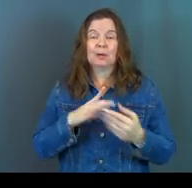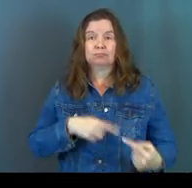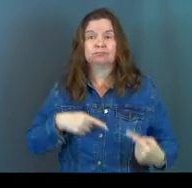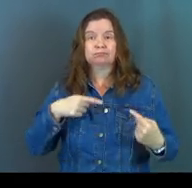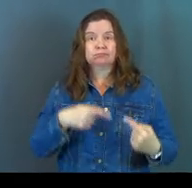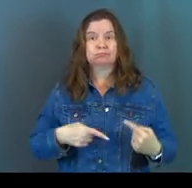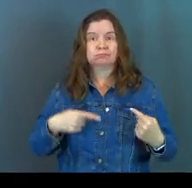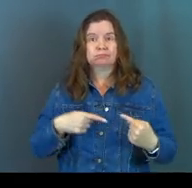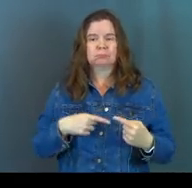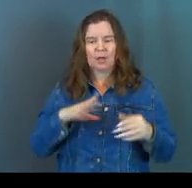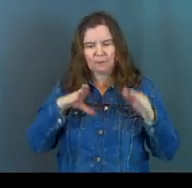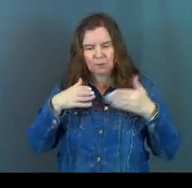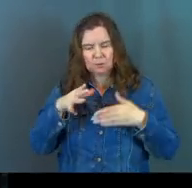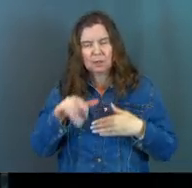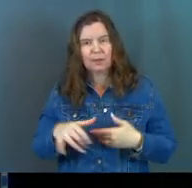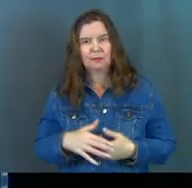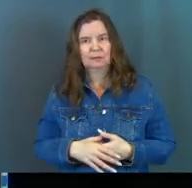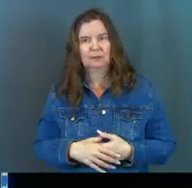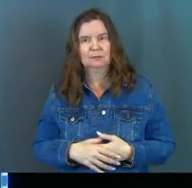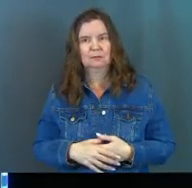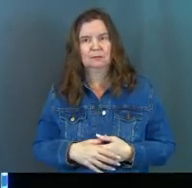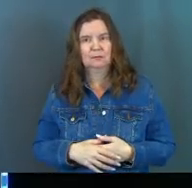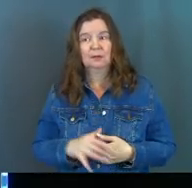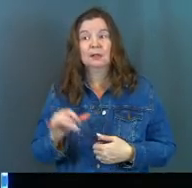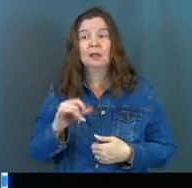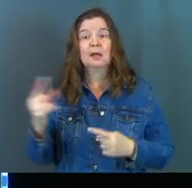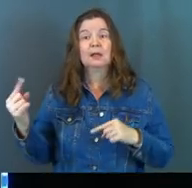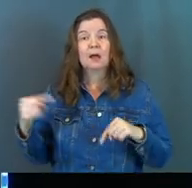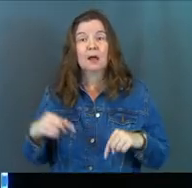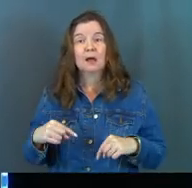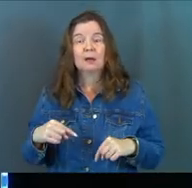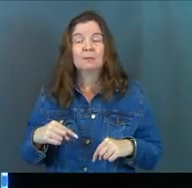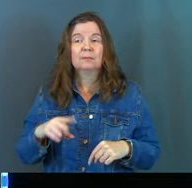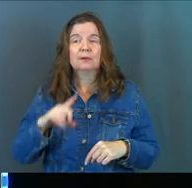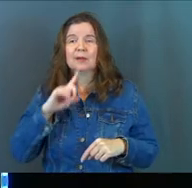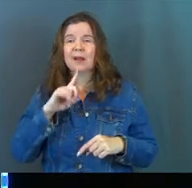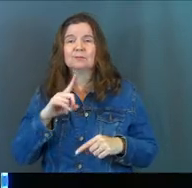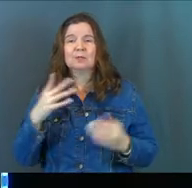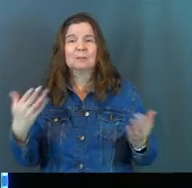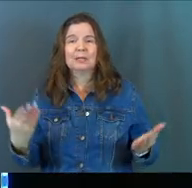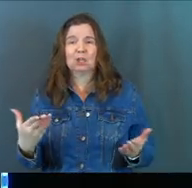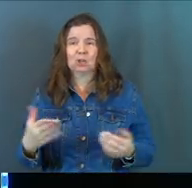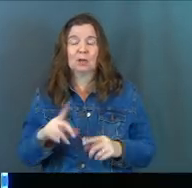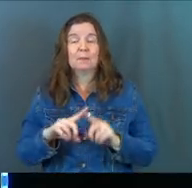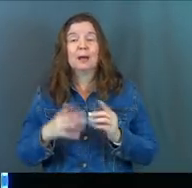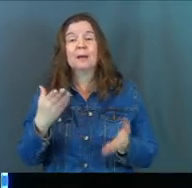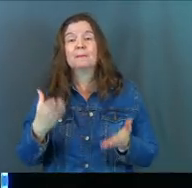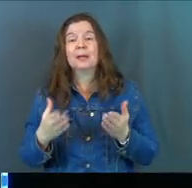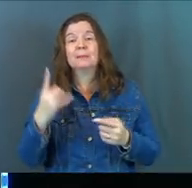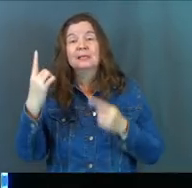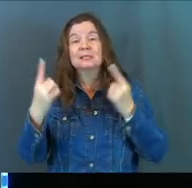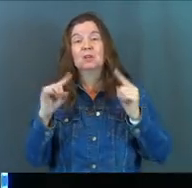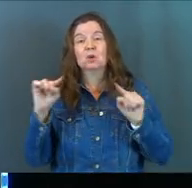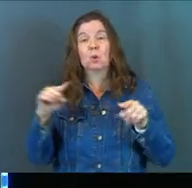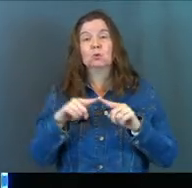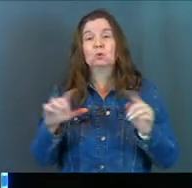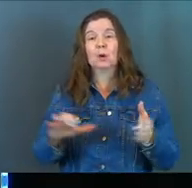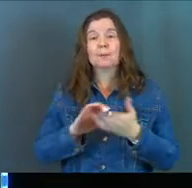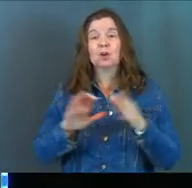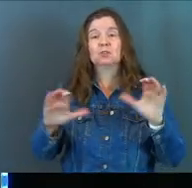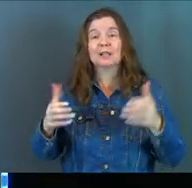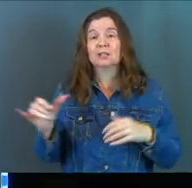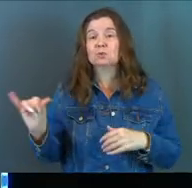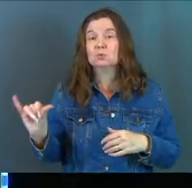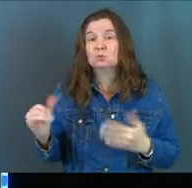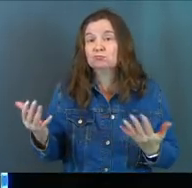issues. Focus on it. Like, come and absolutely be here, but maybe consider going to a marriage class